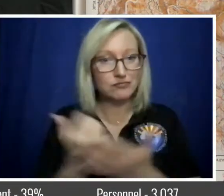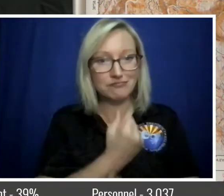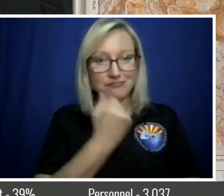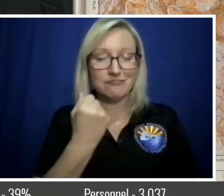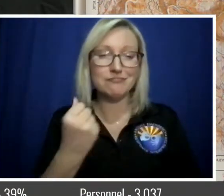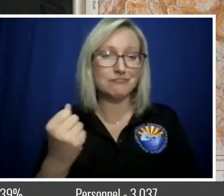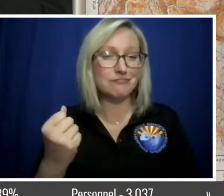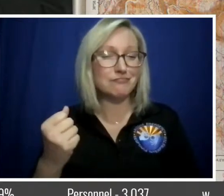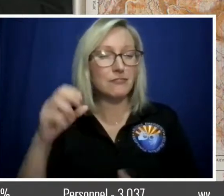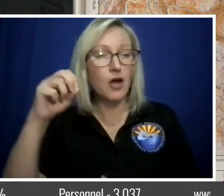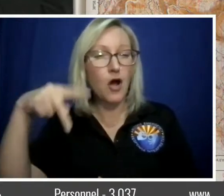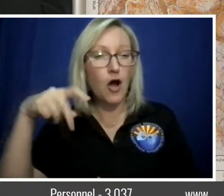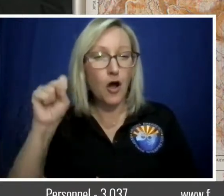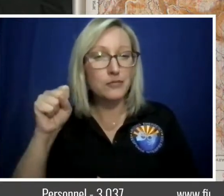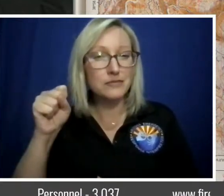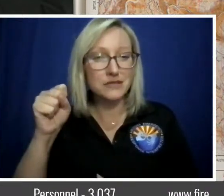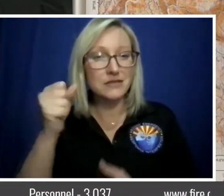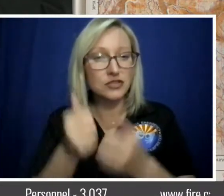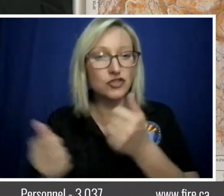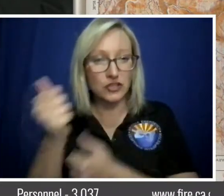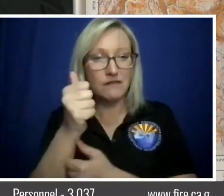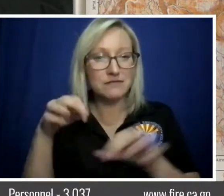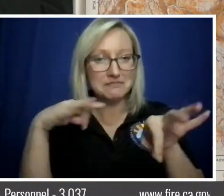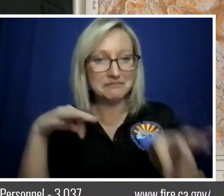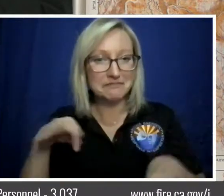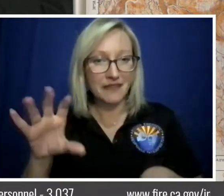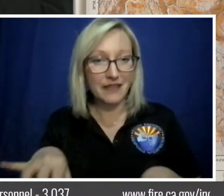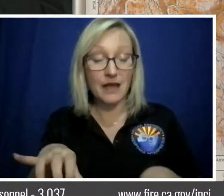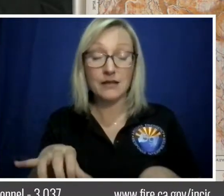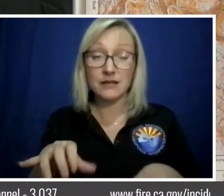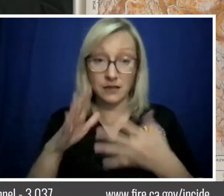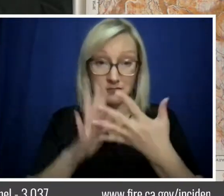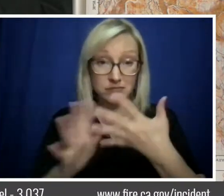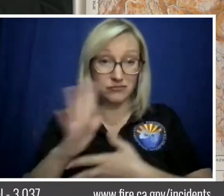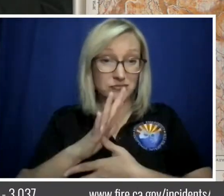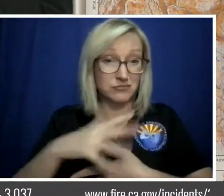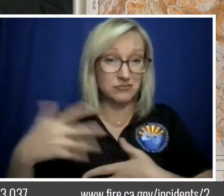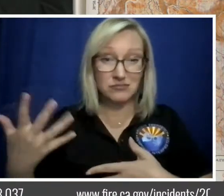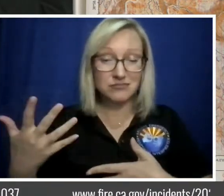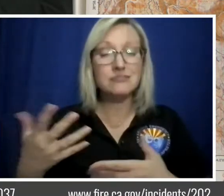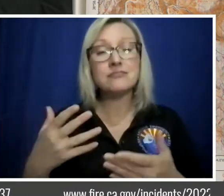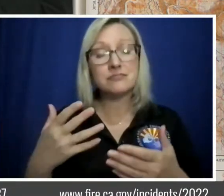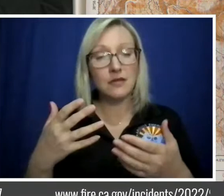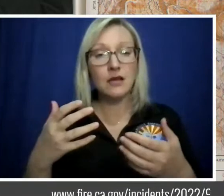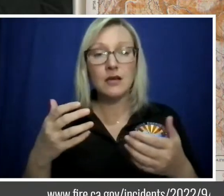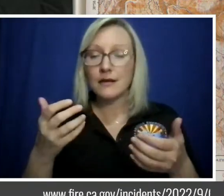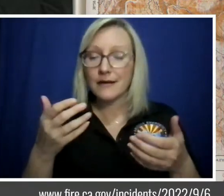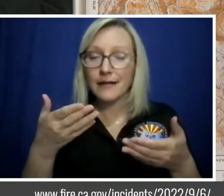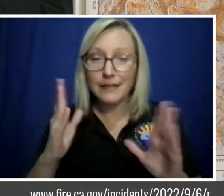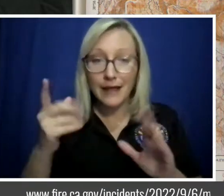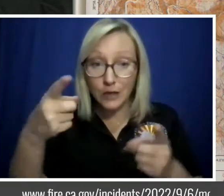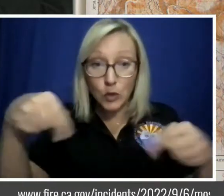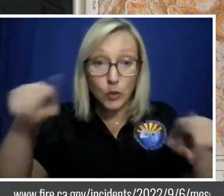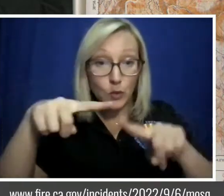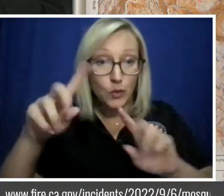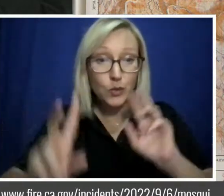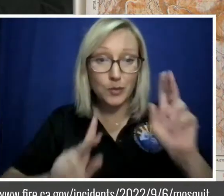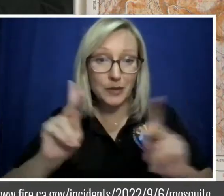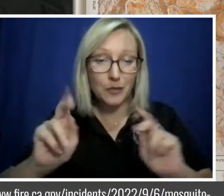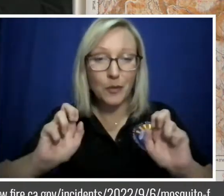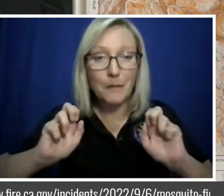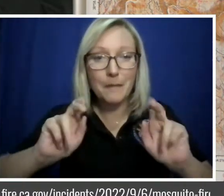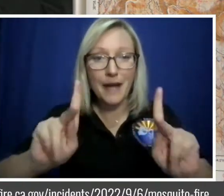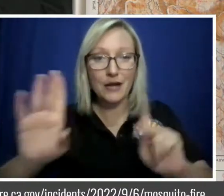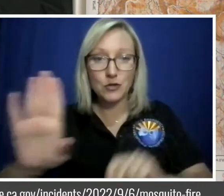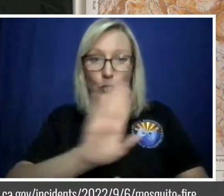operations chief. One of the most important to us is definitely allowing you, the public, back into your